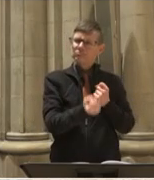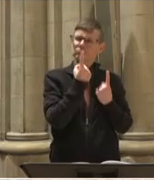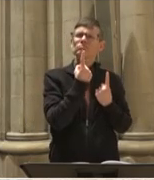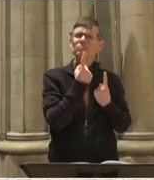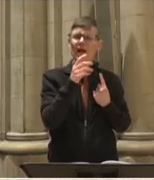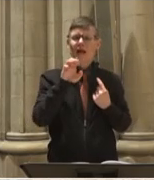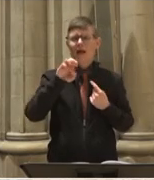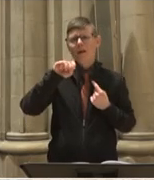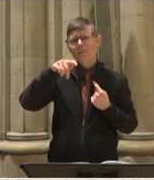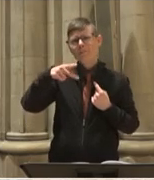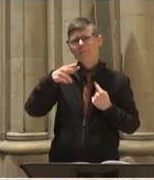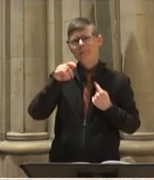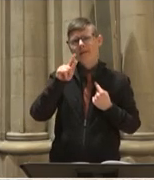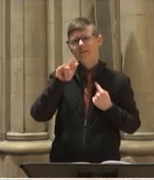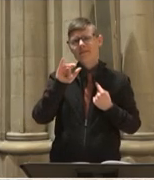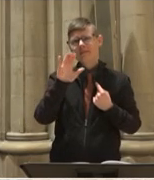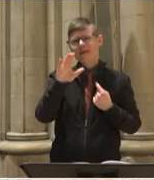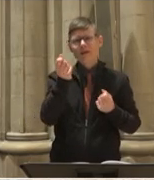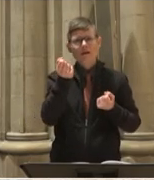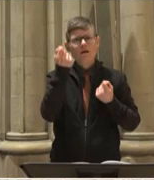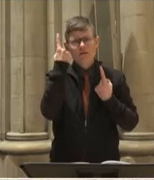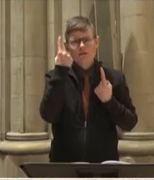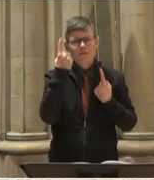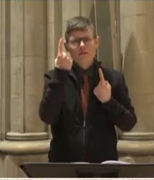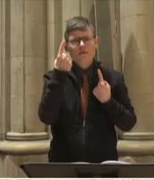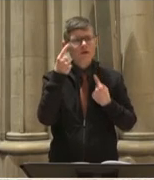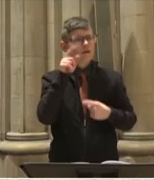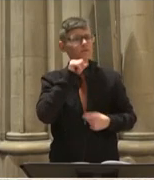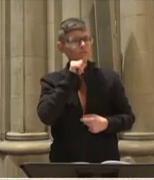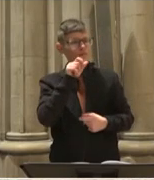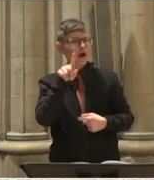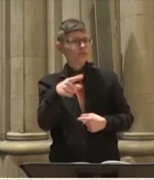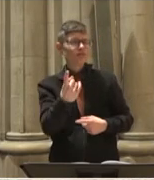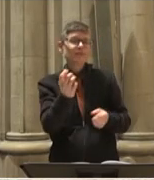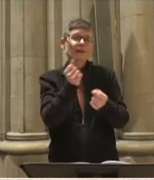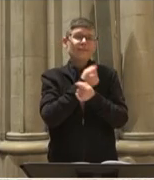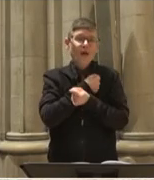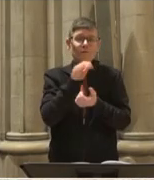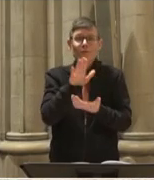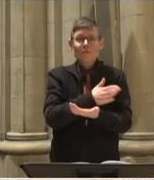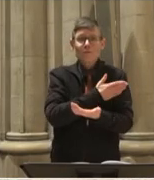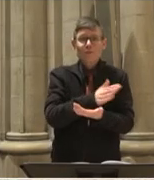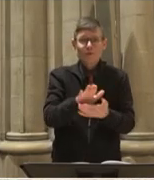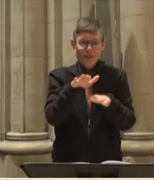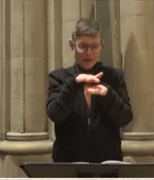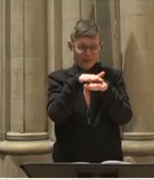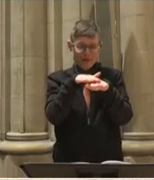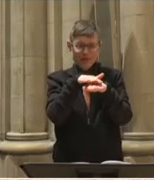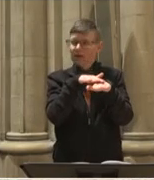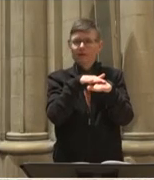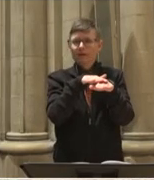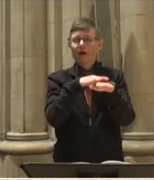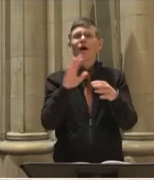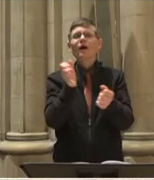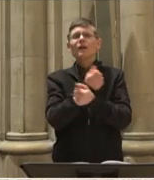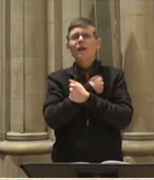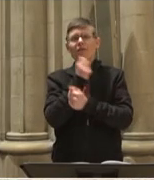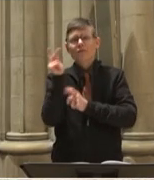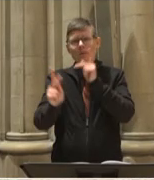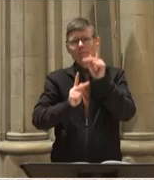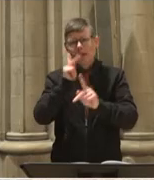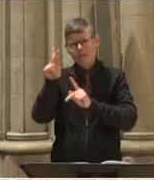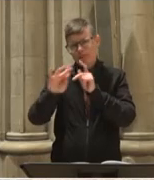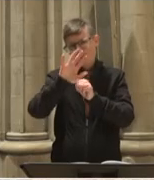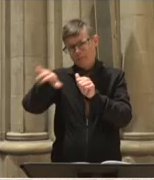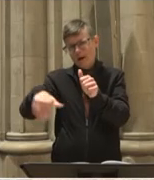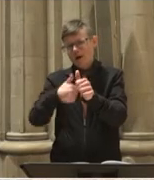understanding and compassion, moving you beyond just a love for the music to a love for the people